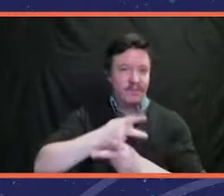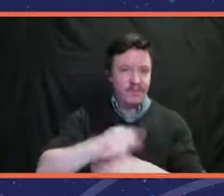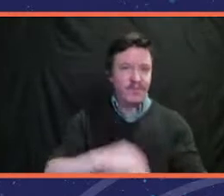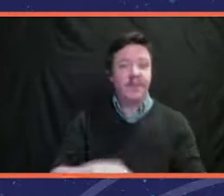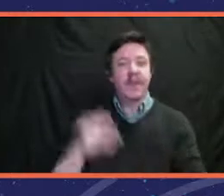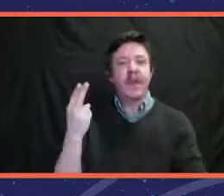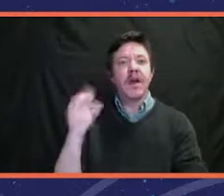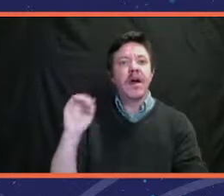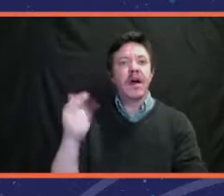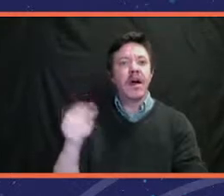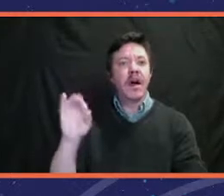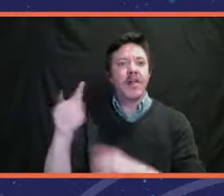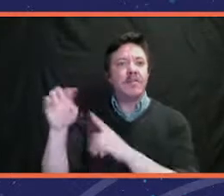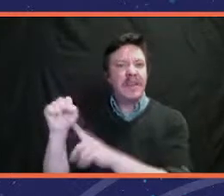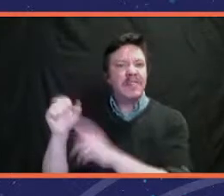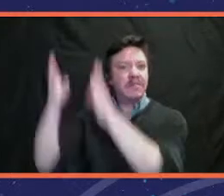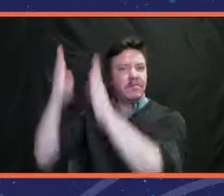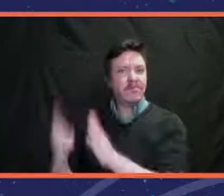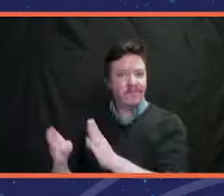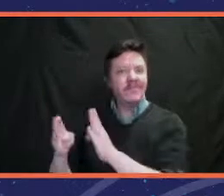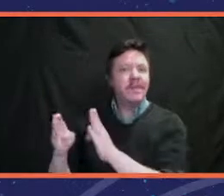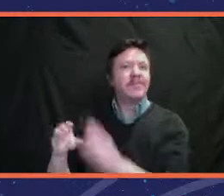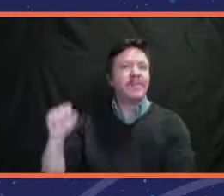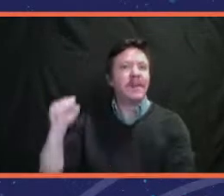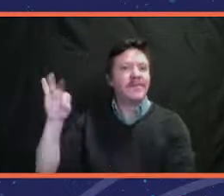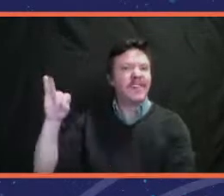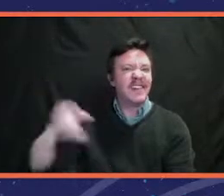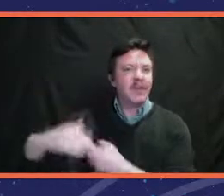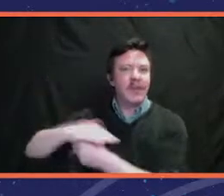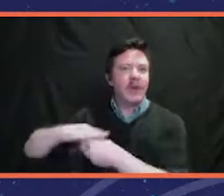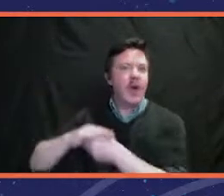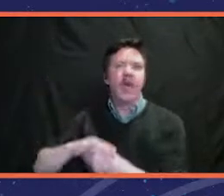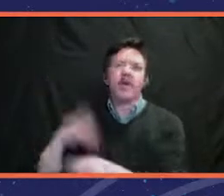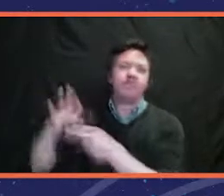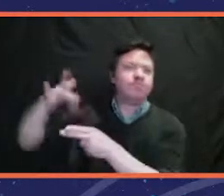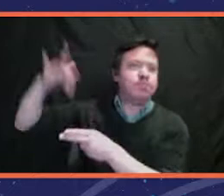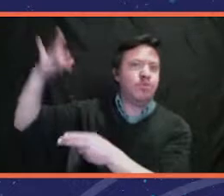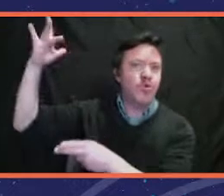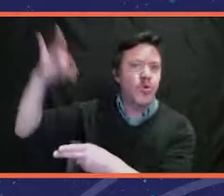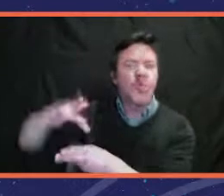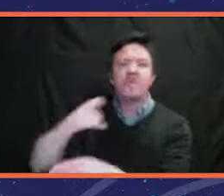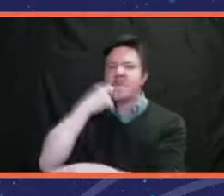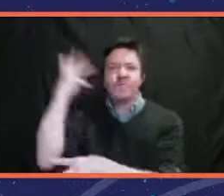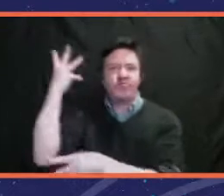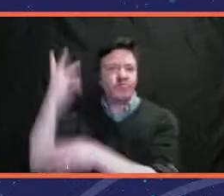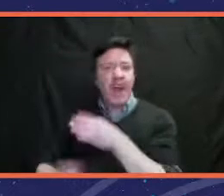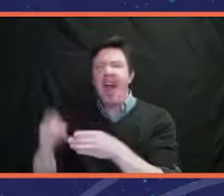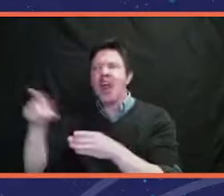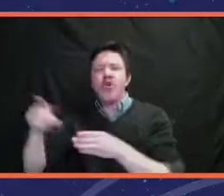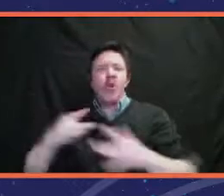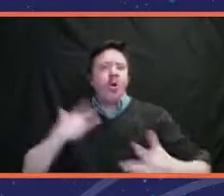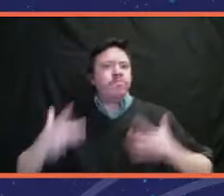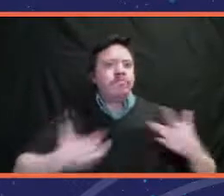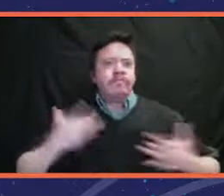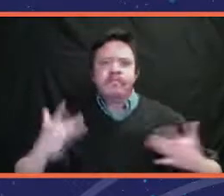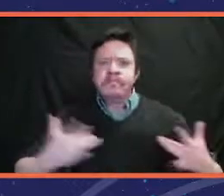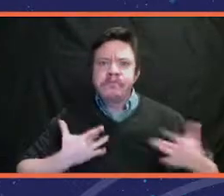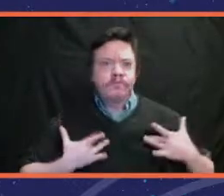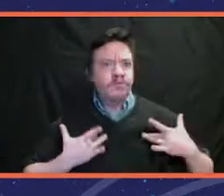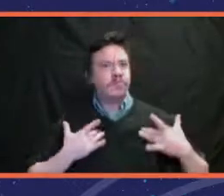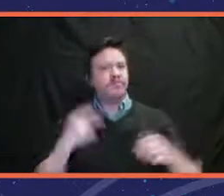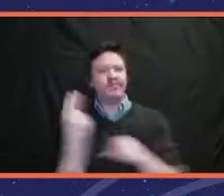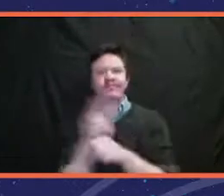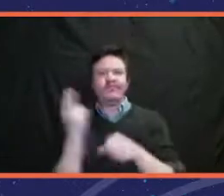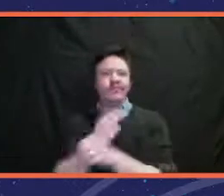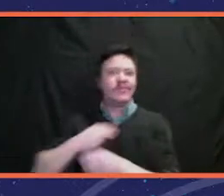who is like a Bay Area legend who's no longer with us, and he was super juiced about combining the Bay Area sound